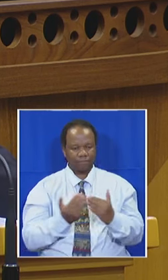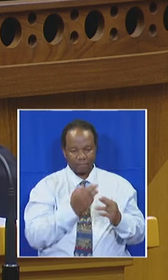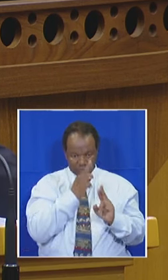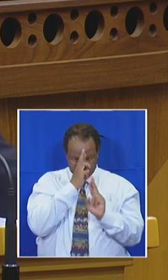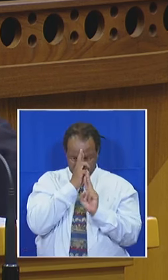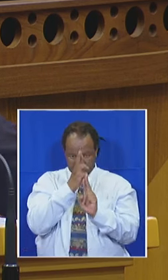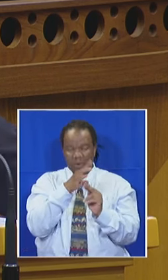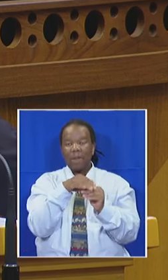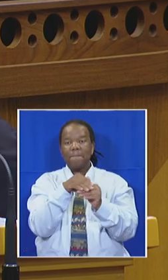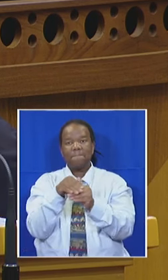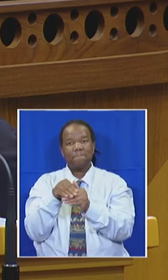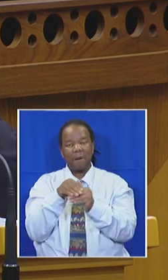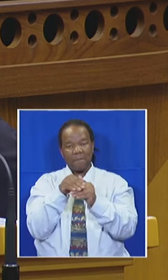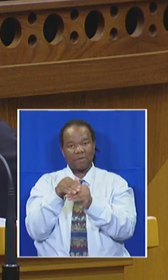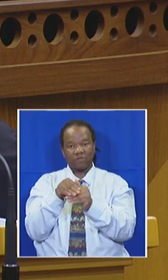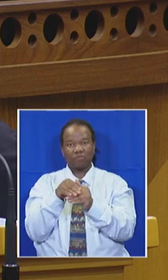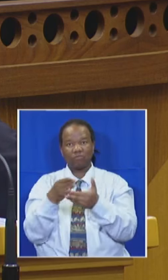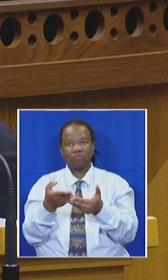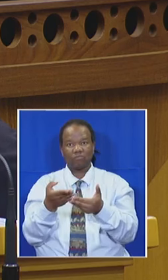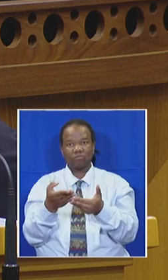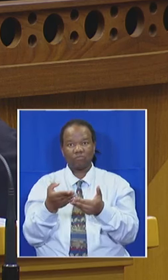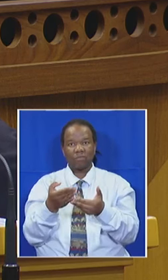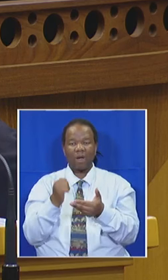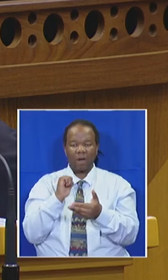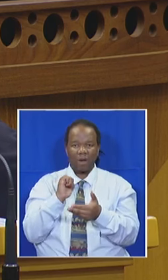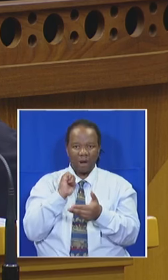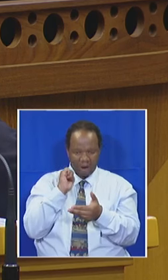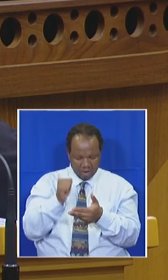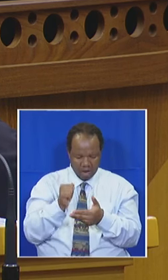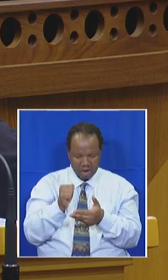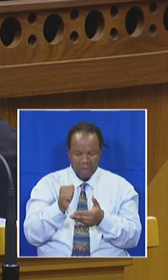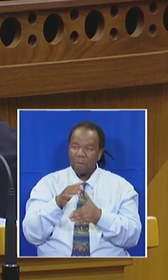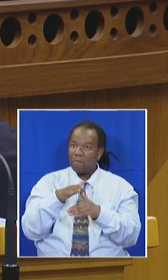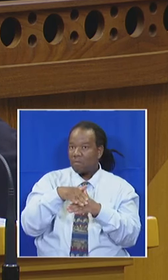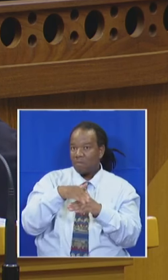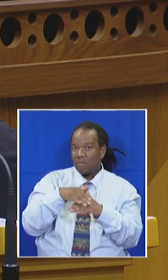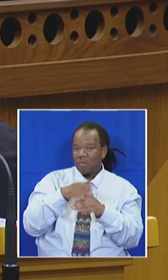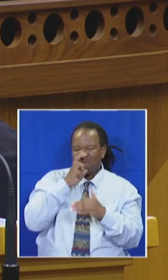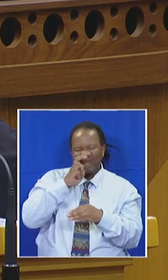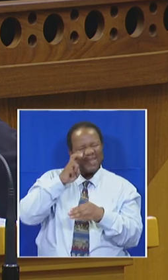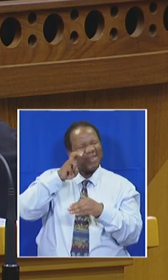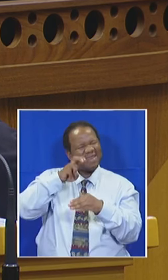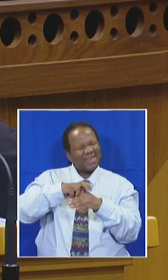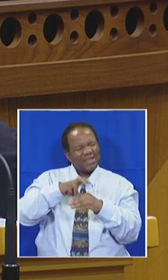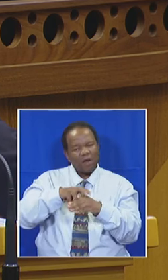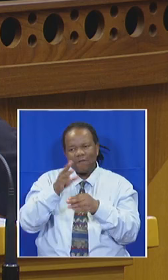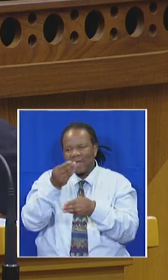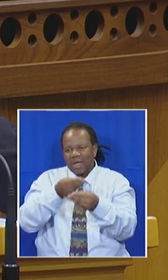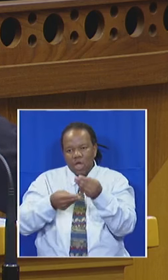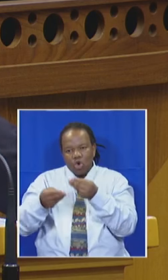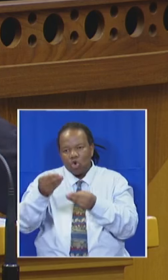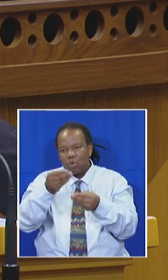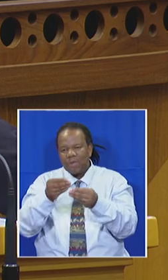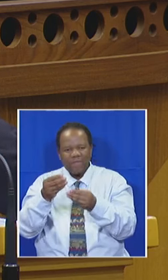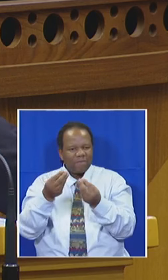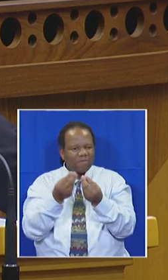emphasized the need for economic activities to take place beyond the main centers